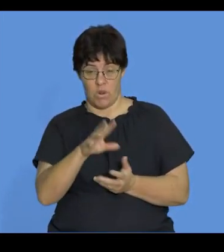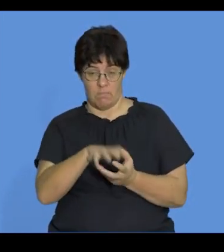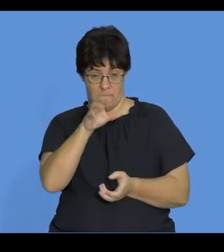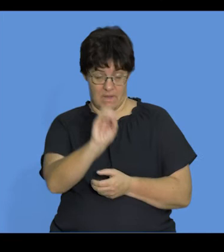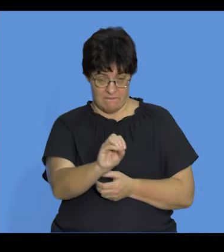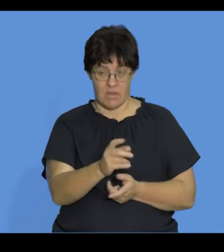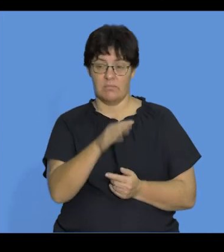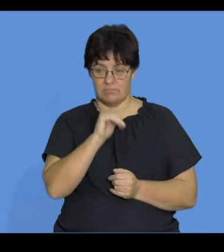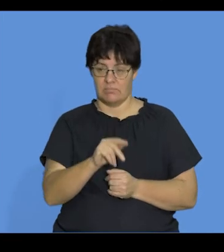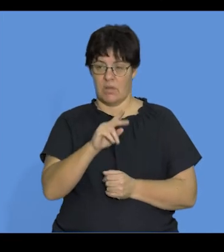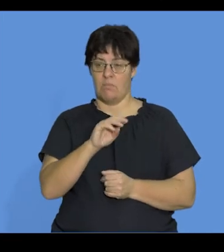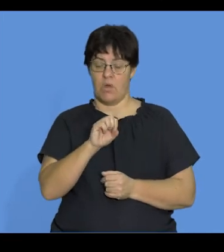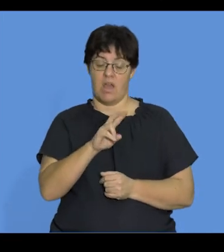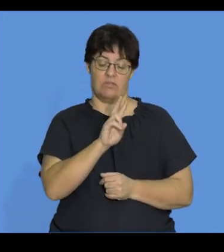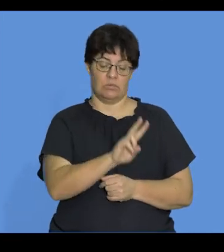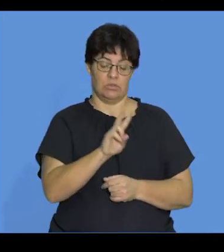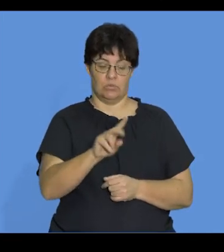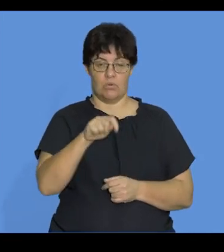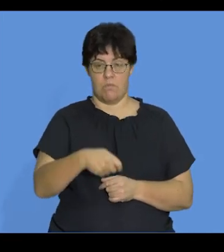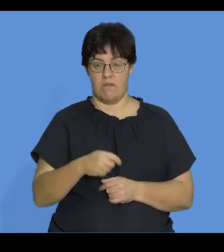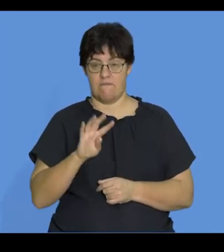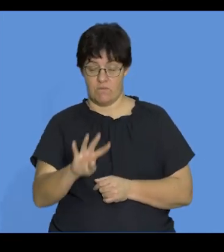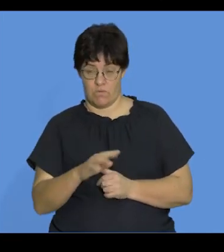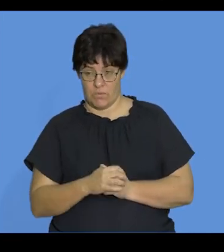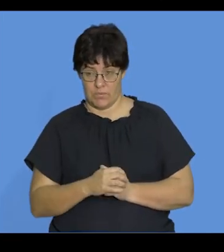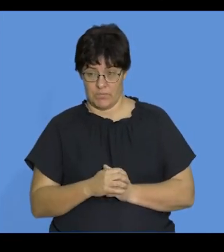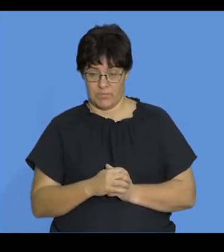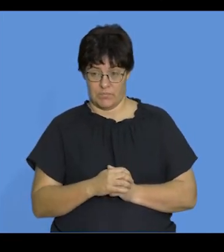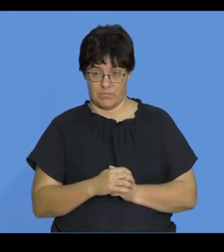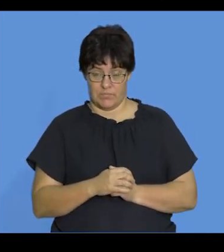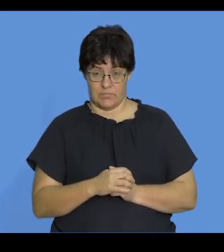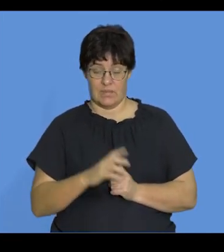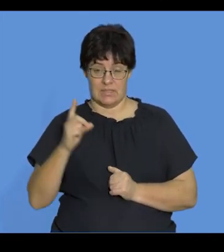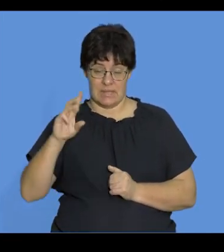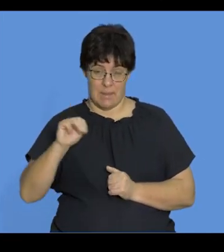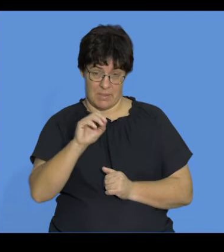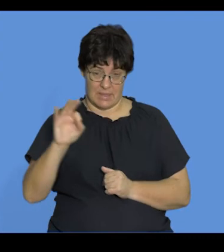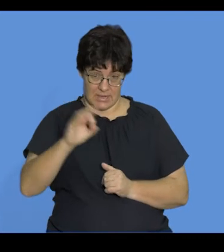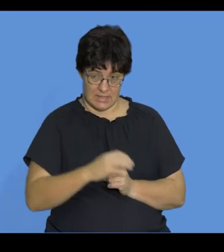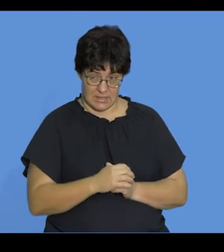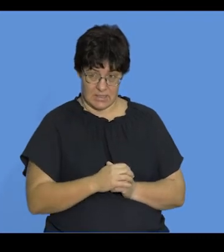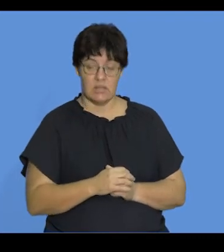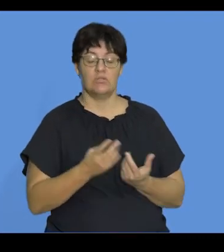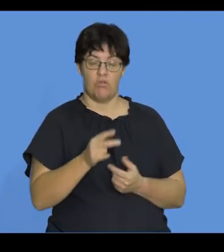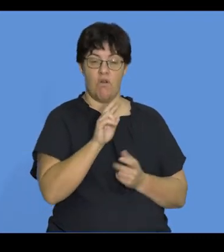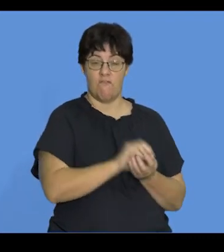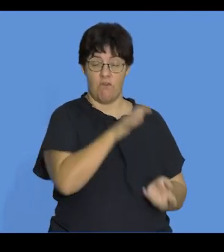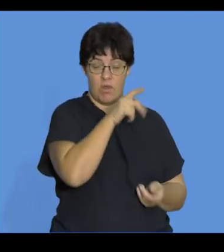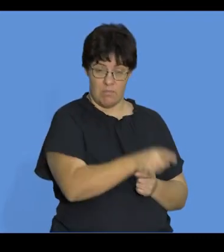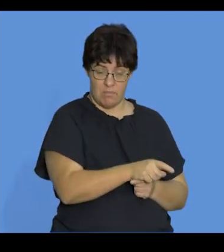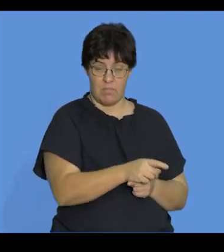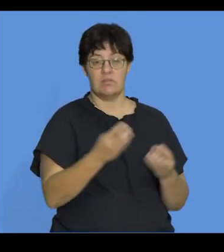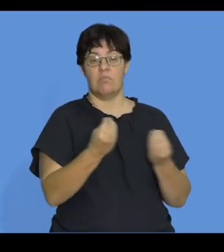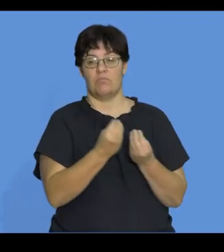occupy divided by the molar gas volume, which is 22.4 cubic decimeters, right? So our volume is actually